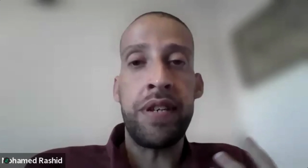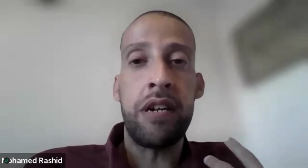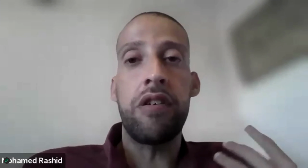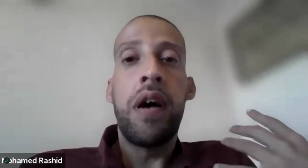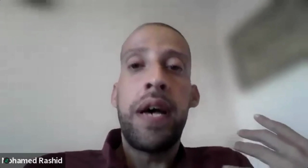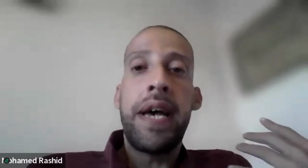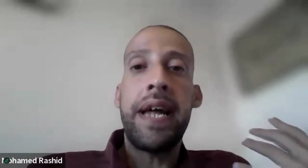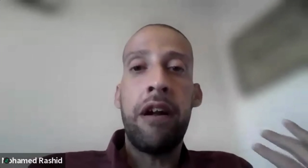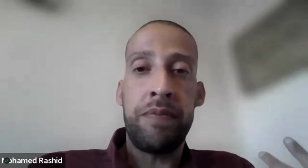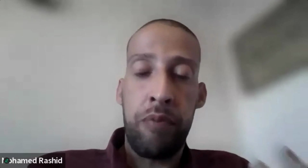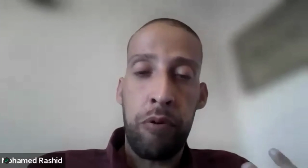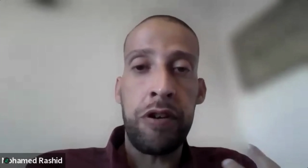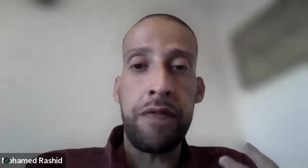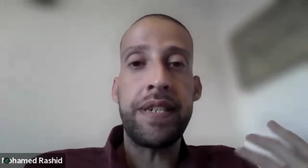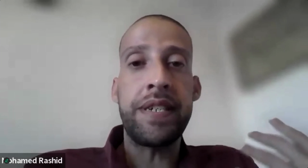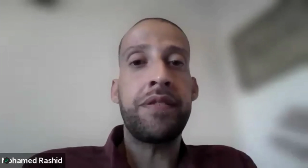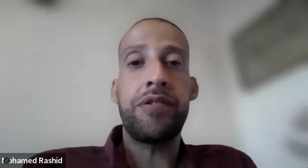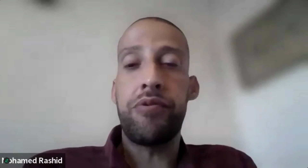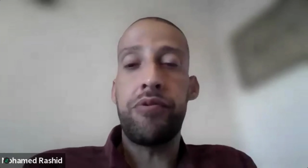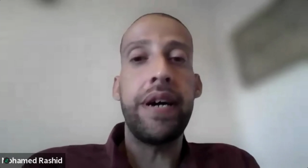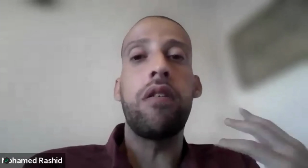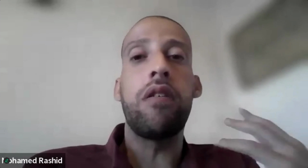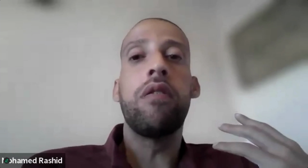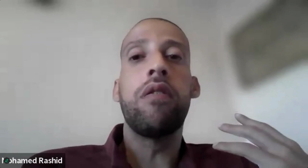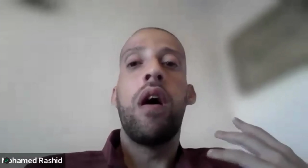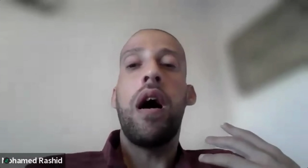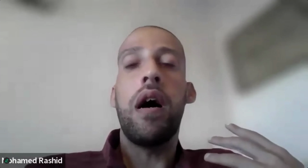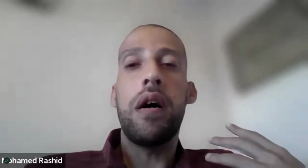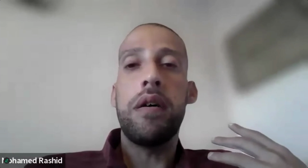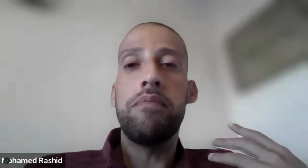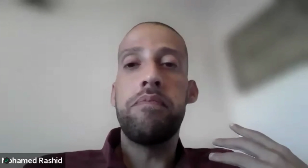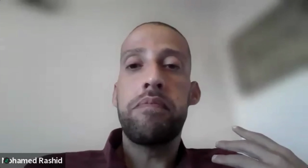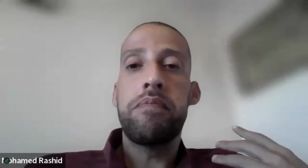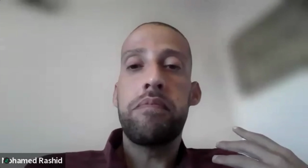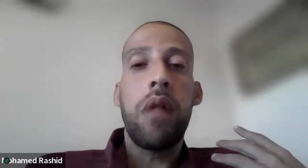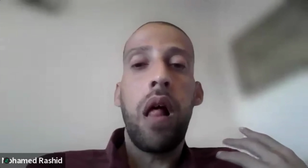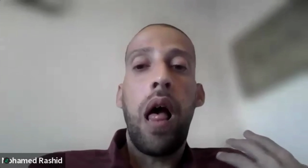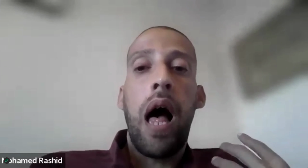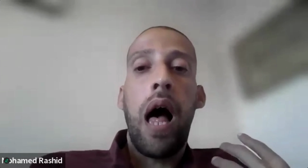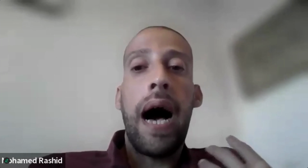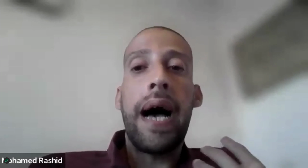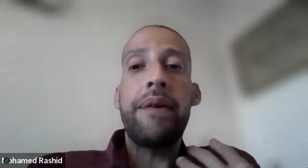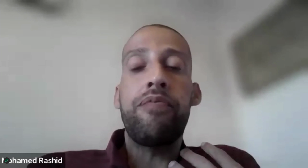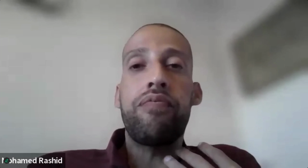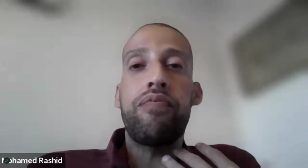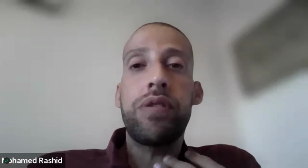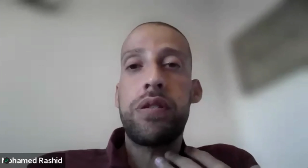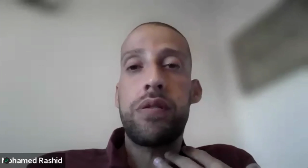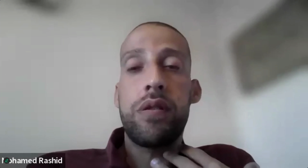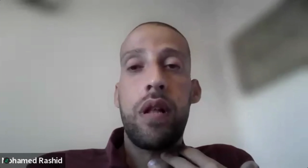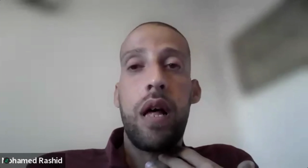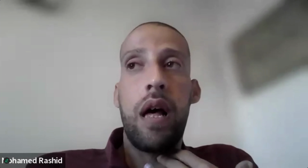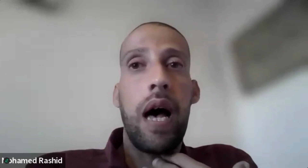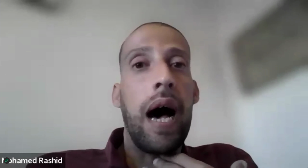regional center, in-home support service, Trail. Um, I